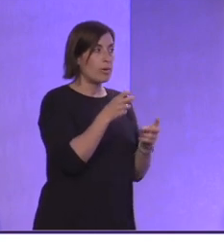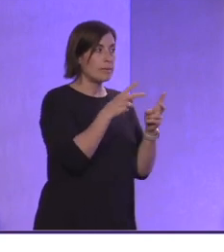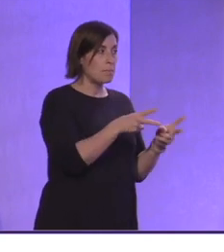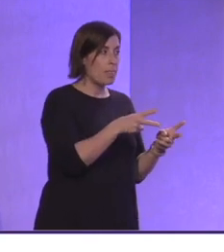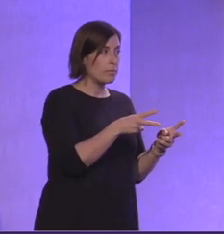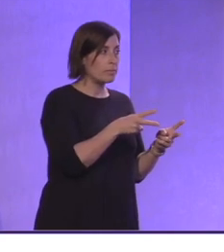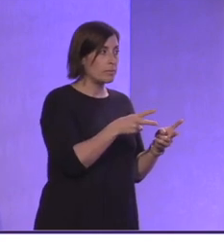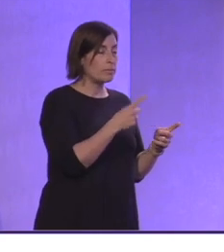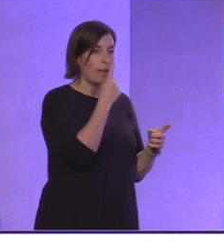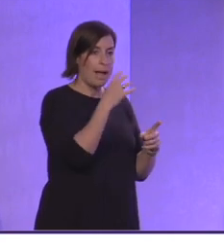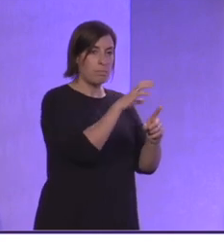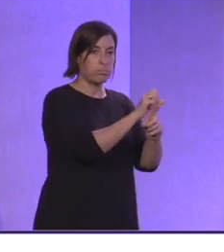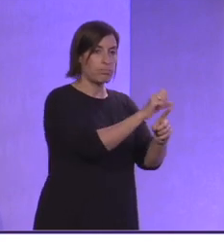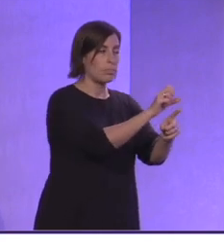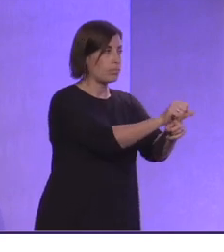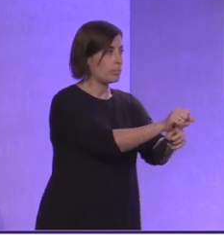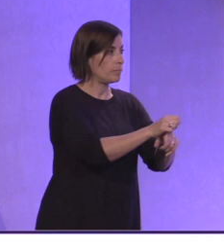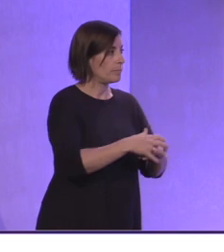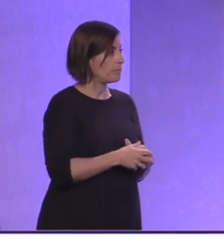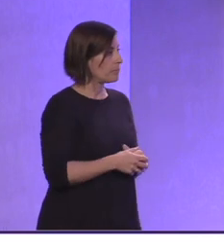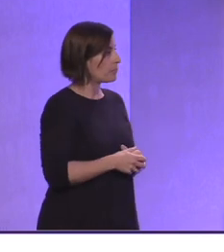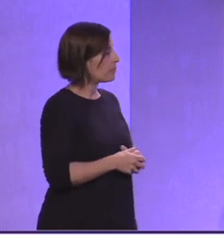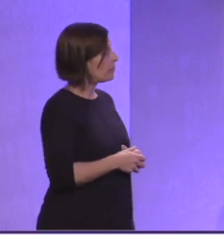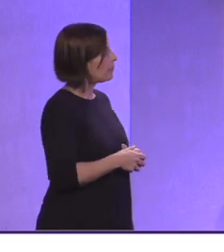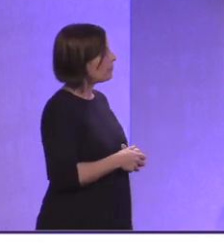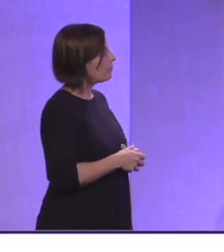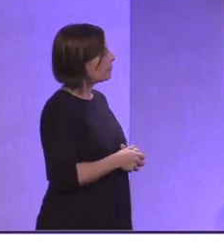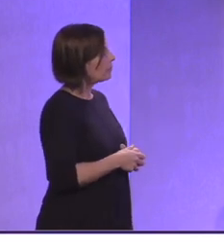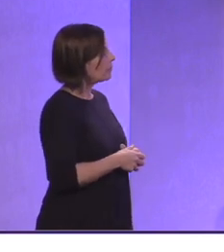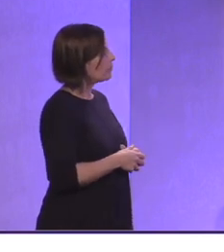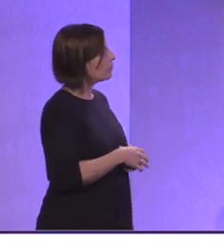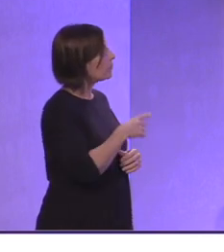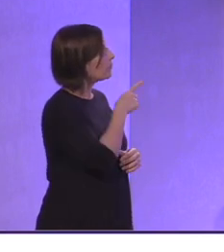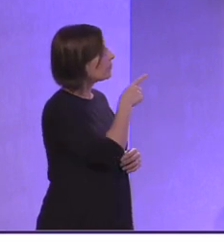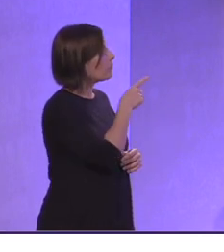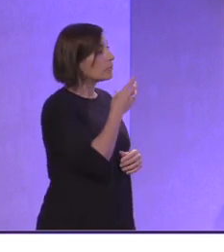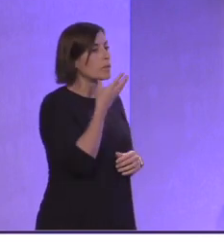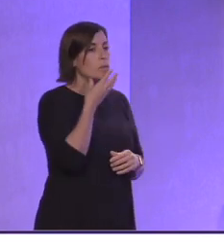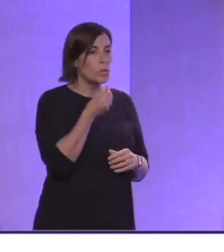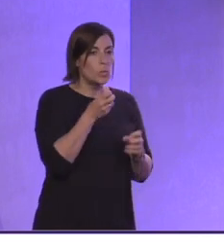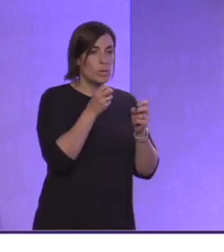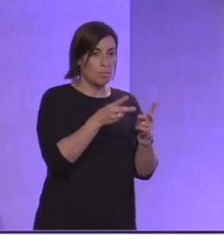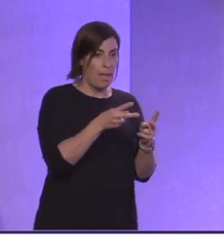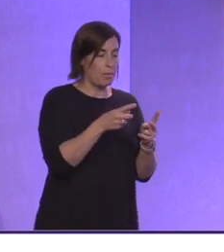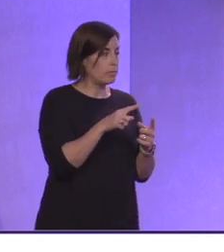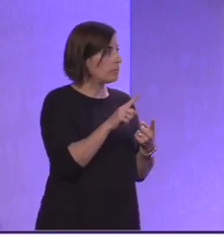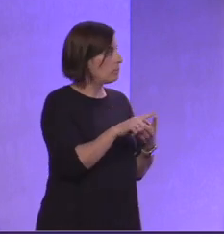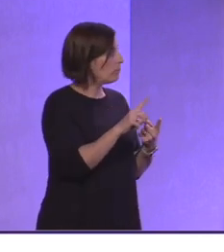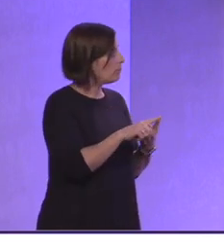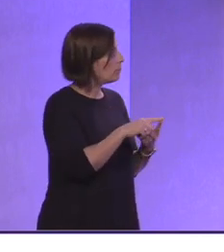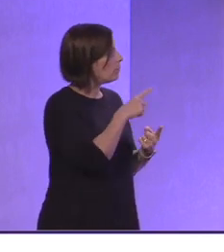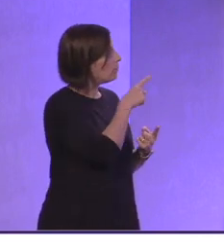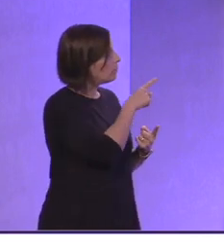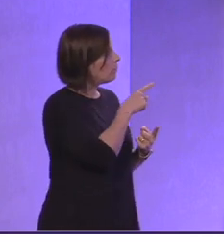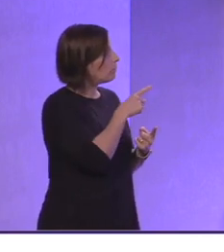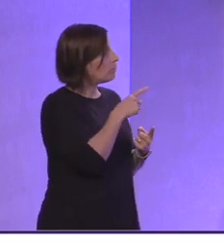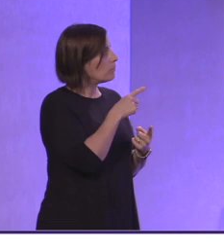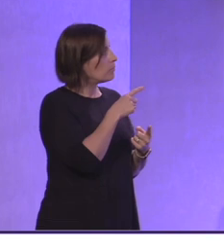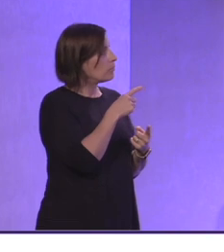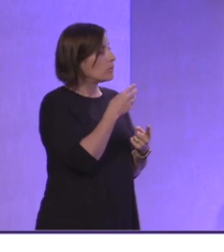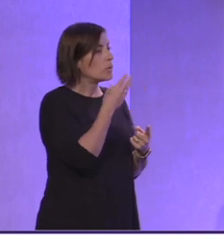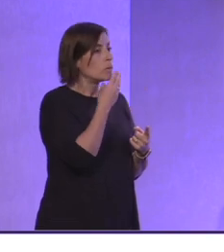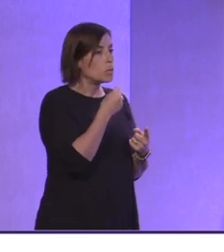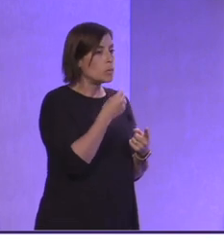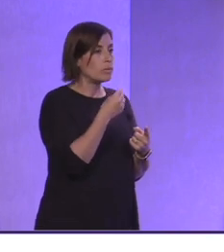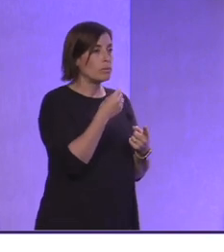us with this. So according to use method, we create checks for utilization, saturation, and errors for every resource